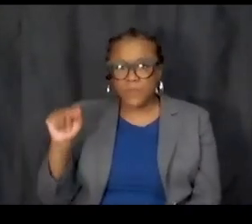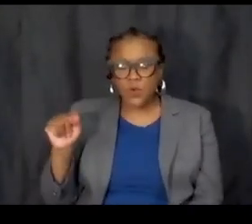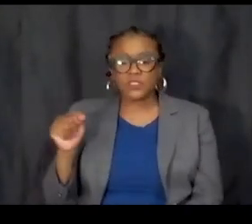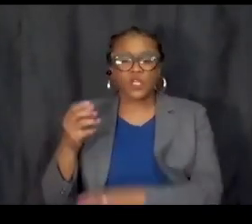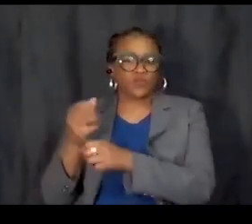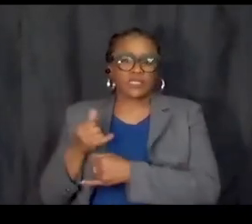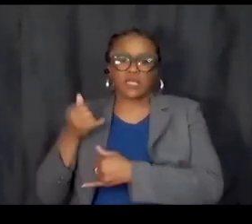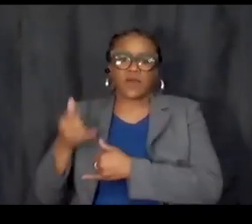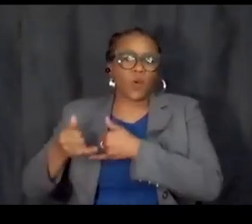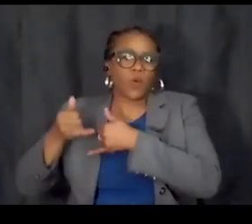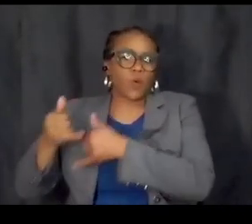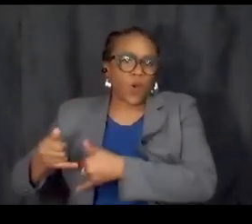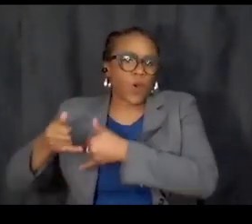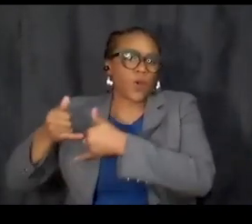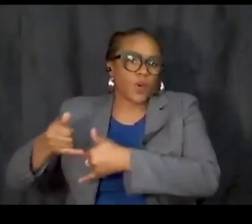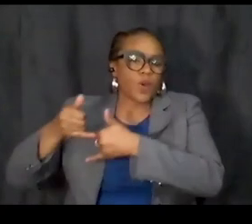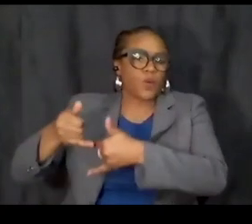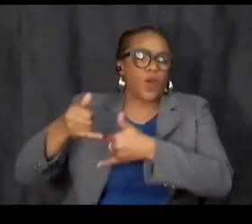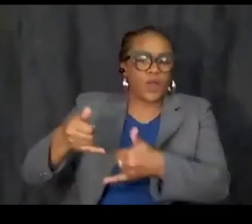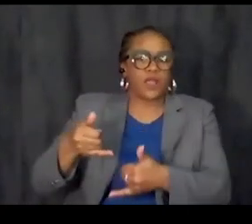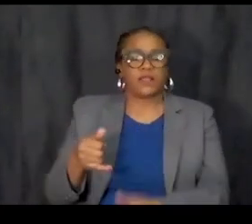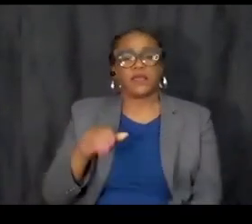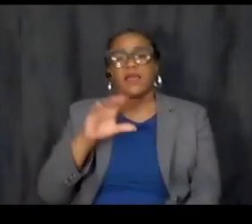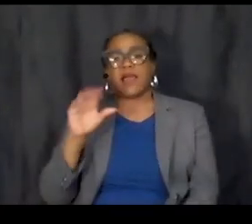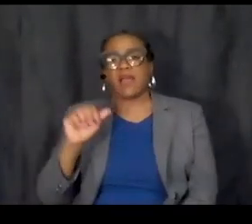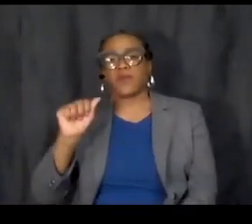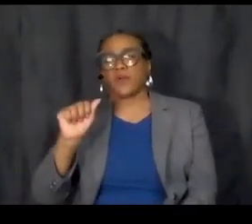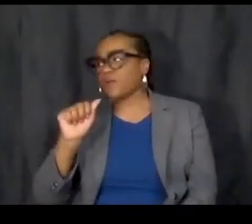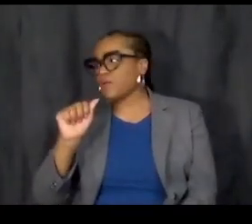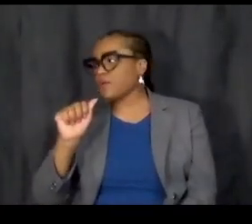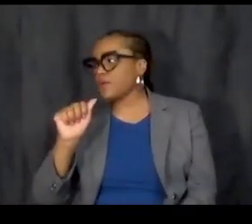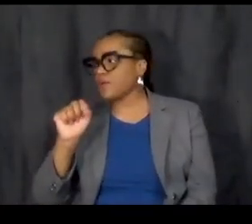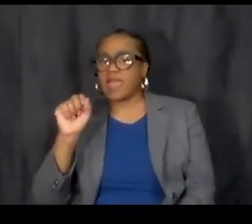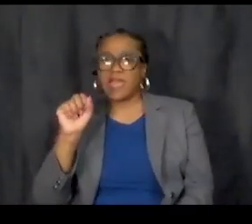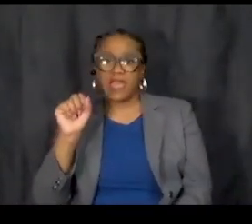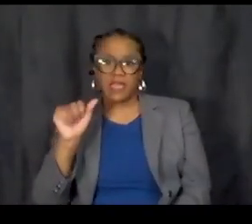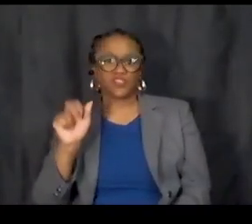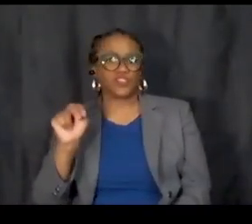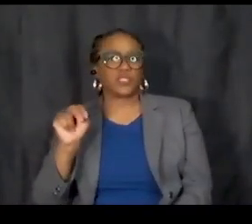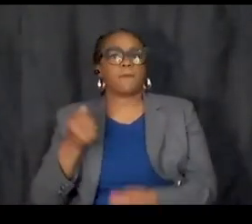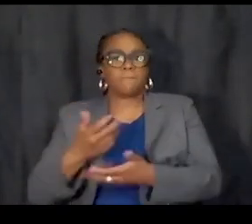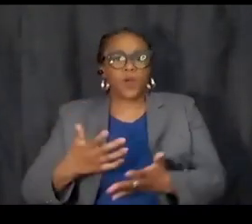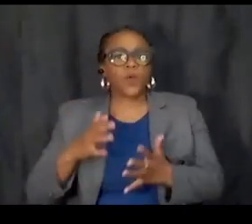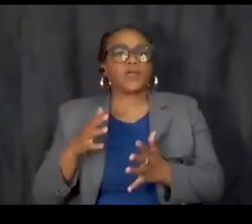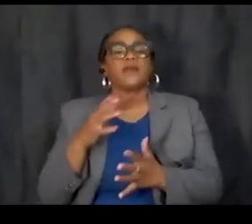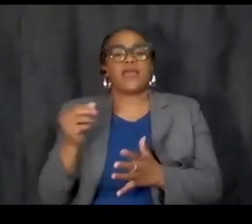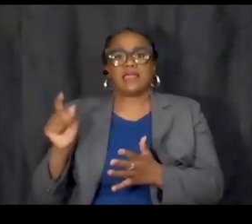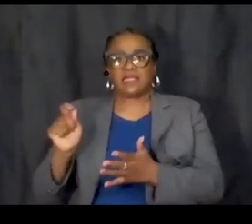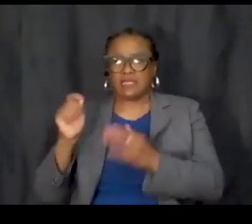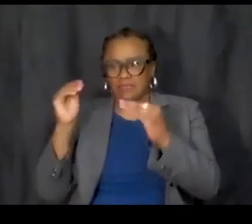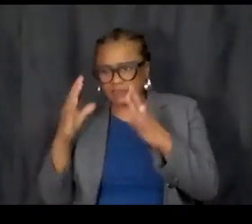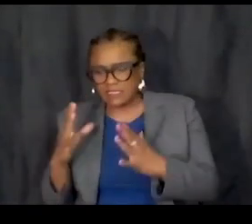and Hurst and Wright Foundations, is an Afro-Latian poet, and teaches creative writing, African-American poetics, and